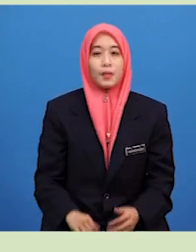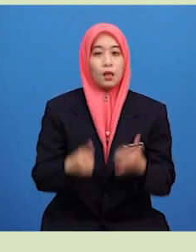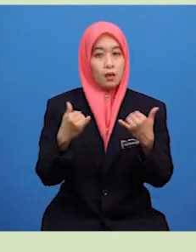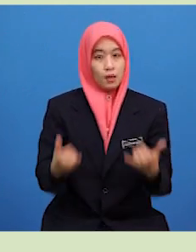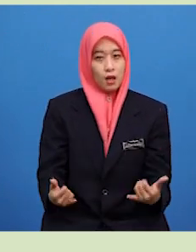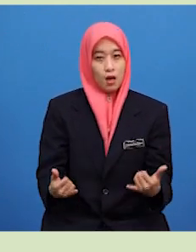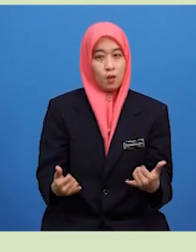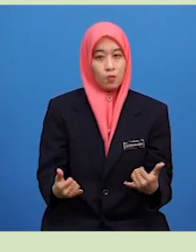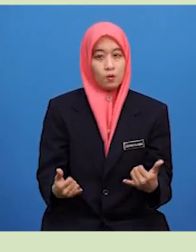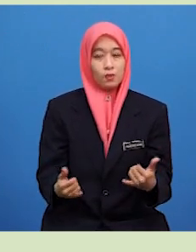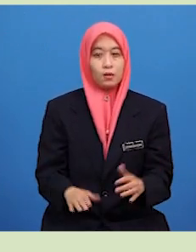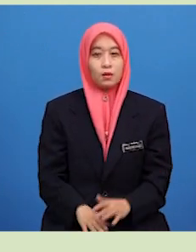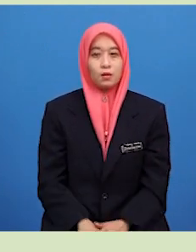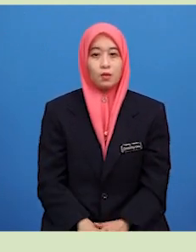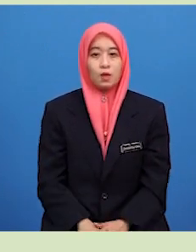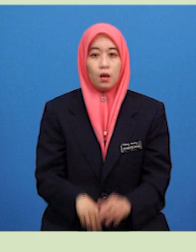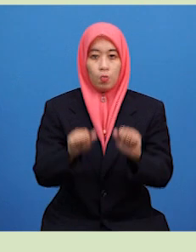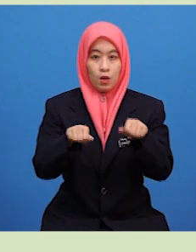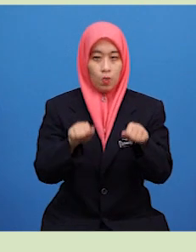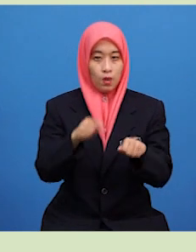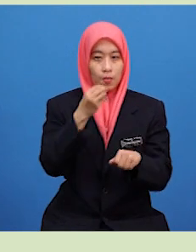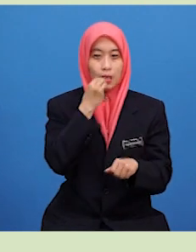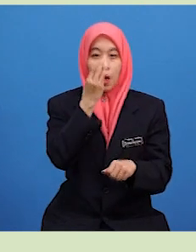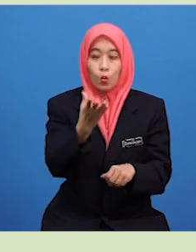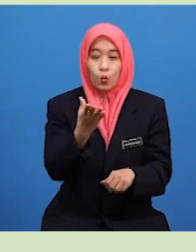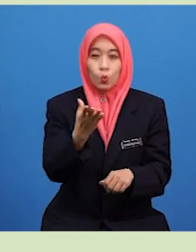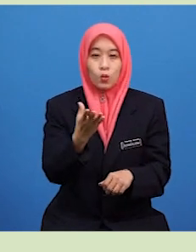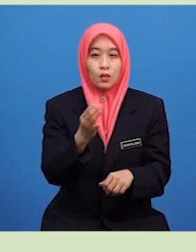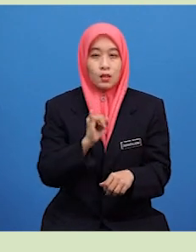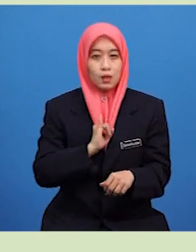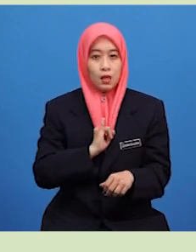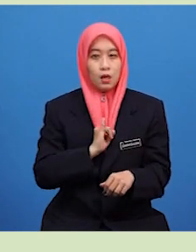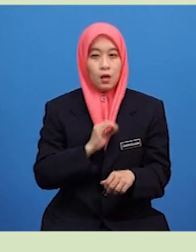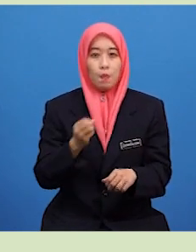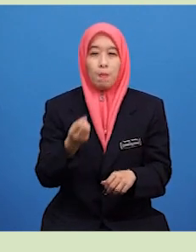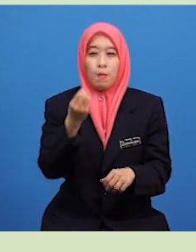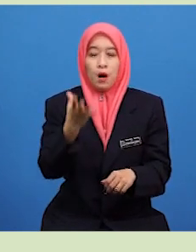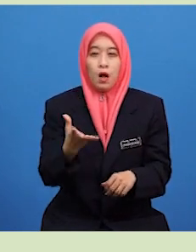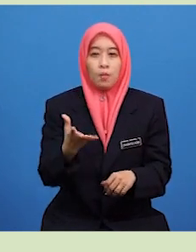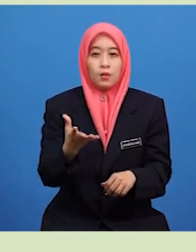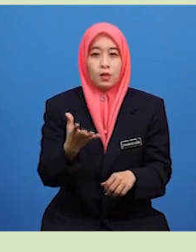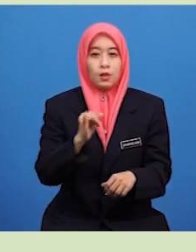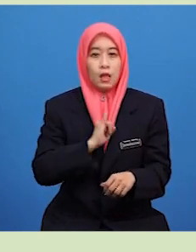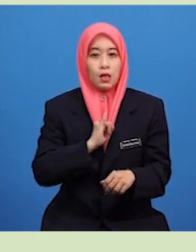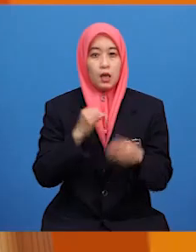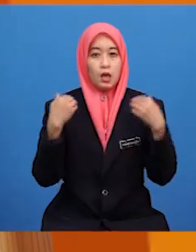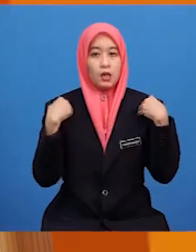Now children, can you tell me how many pets do I